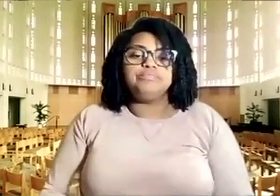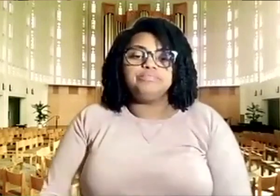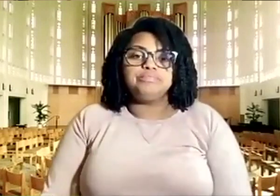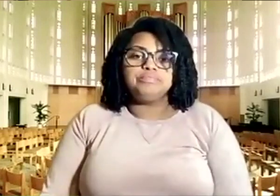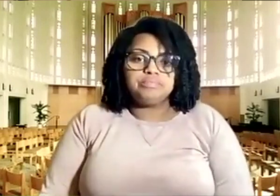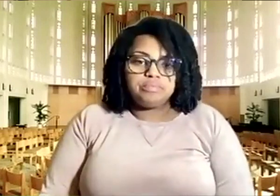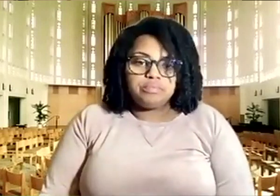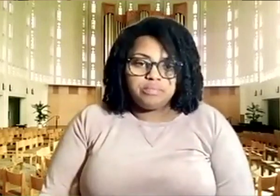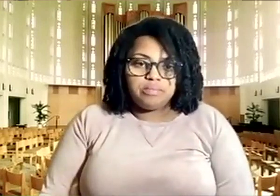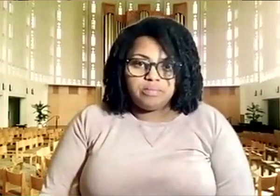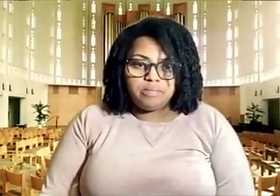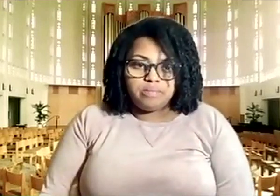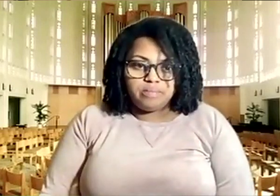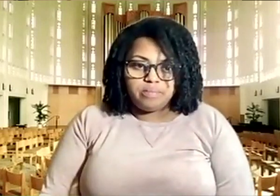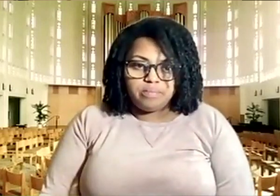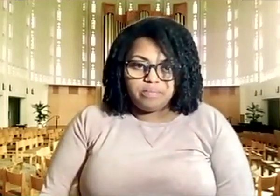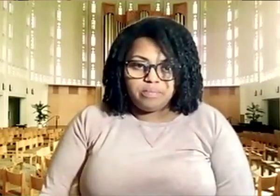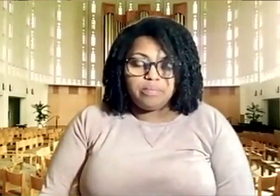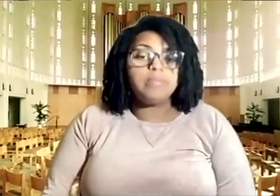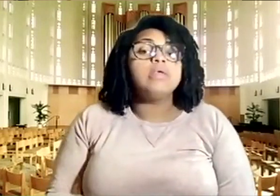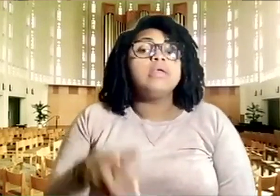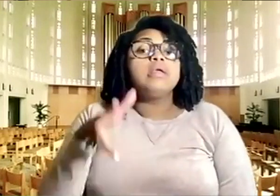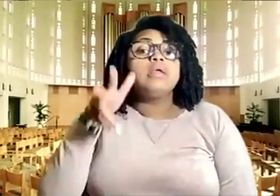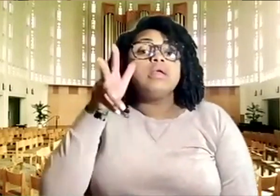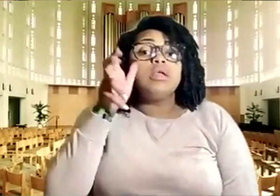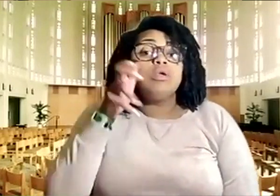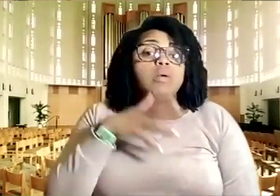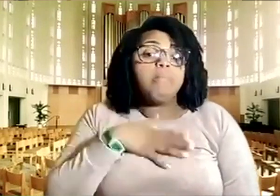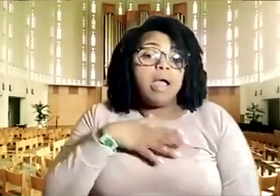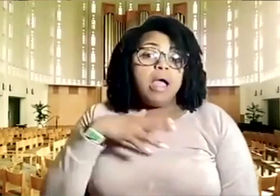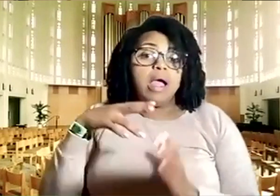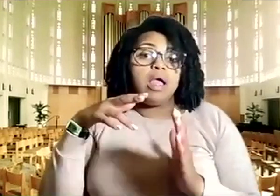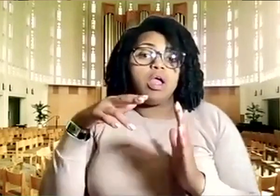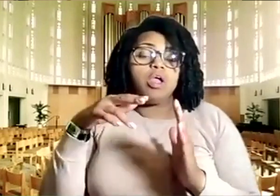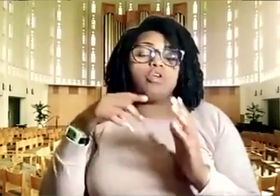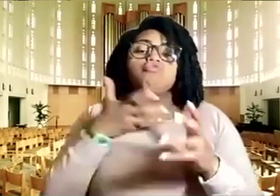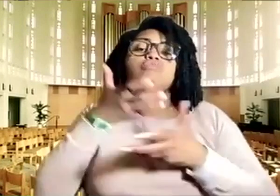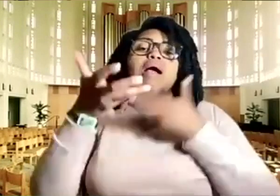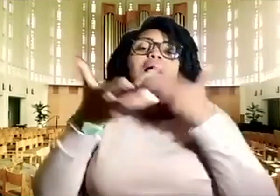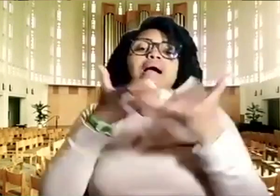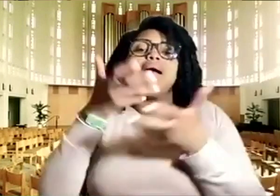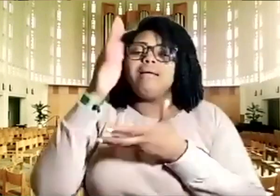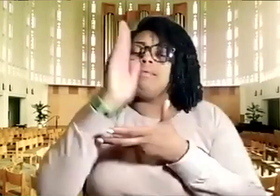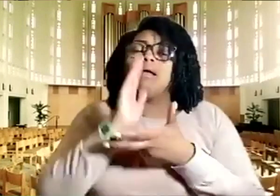Hear my cry, God. Be attentive to my prayer.